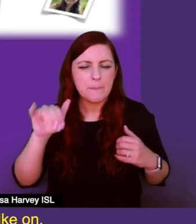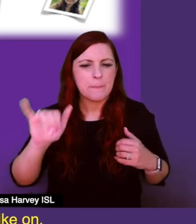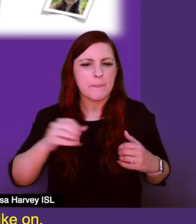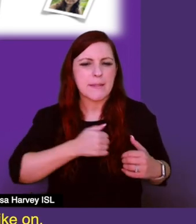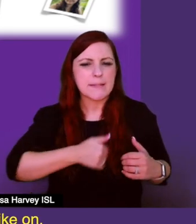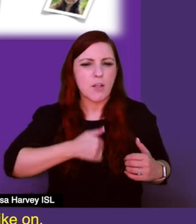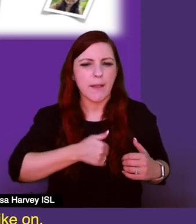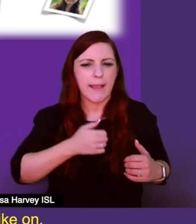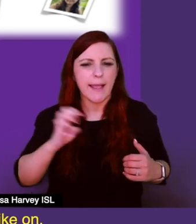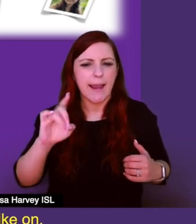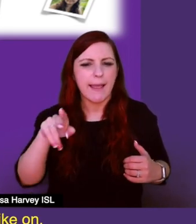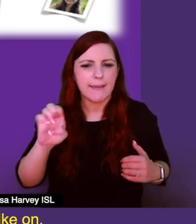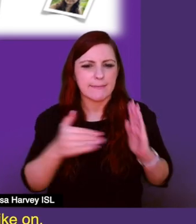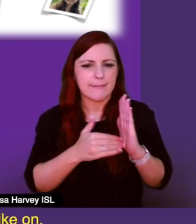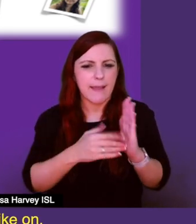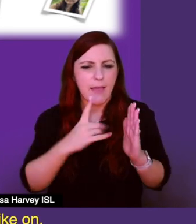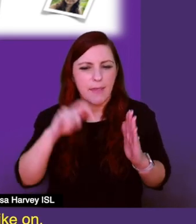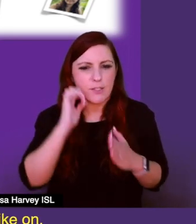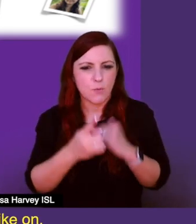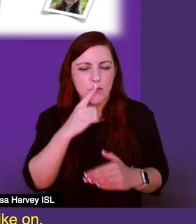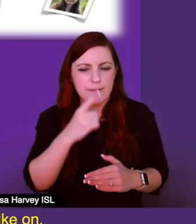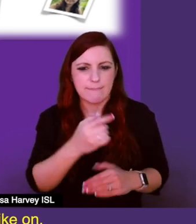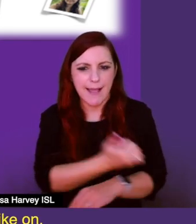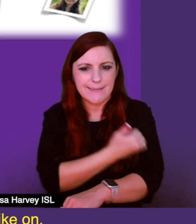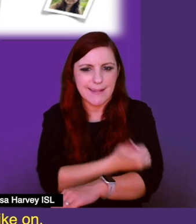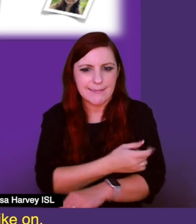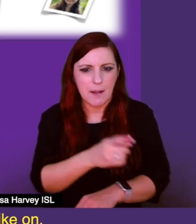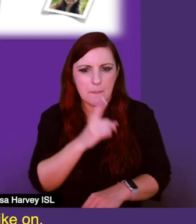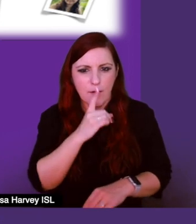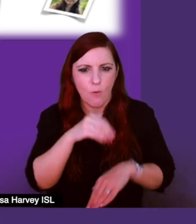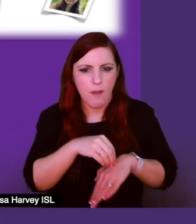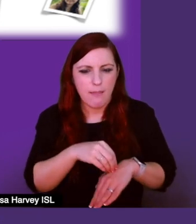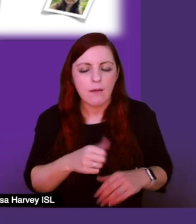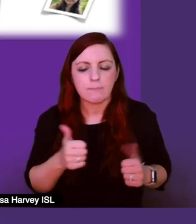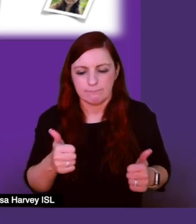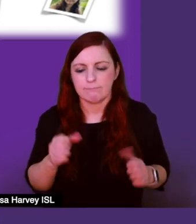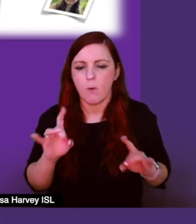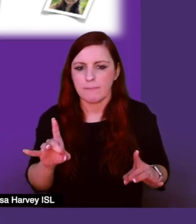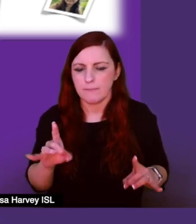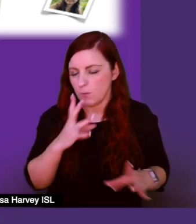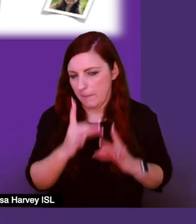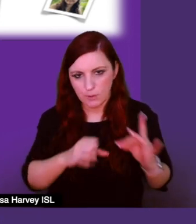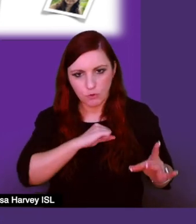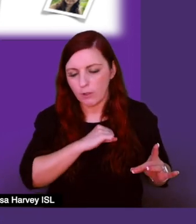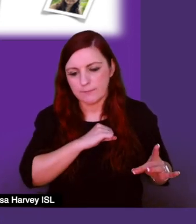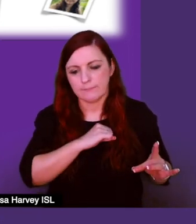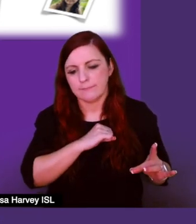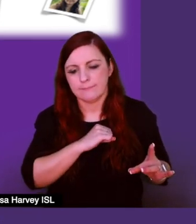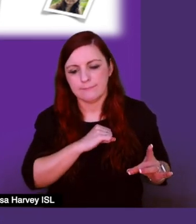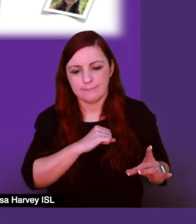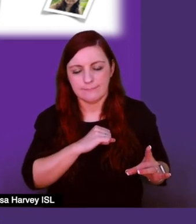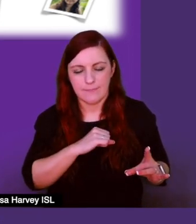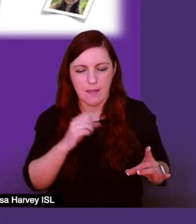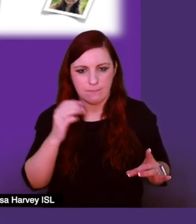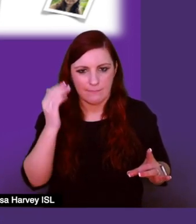Yeah, sorry, Elaine. I think somebody just put their mic on. Okay. I just want to be